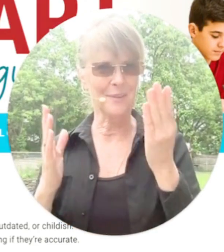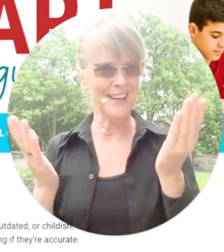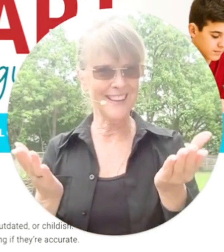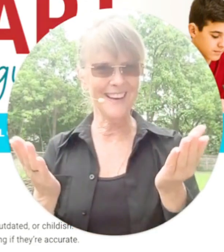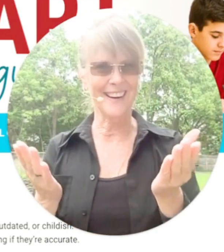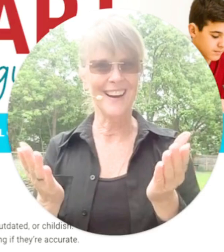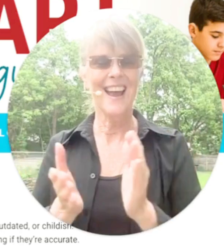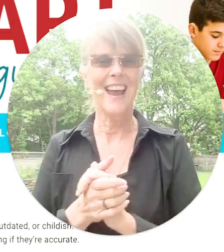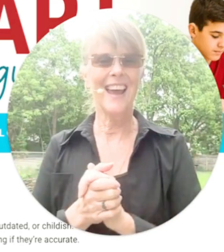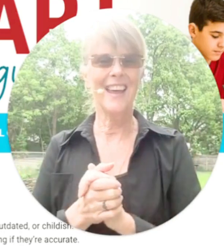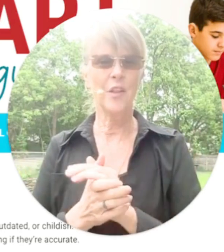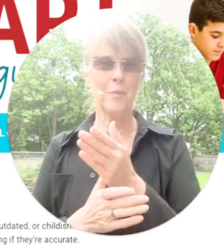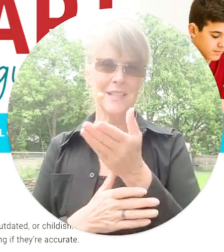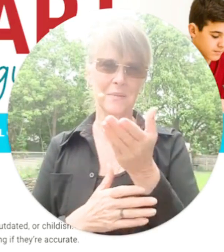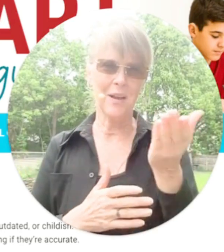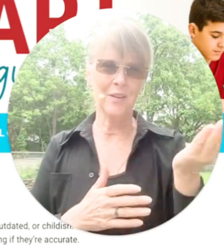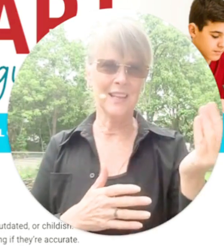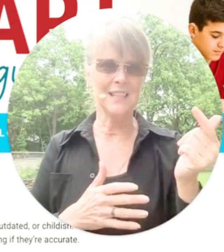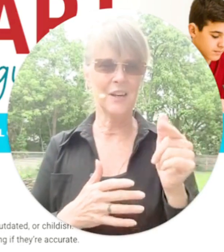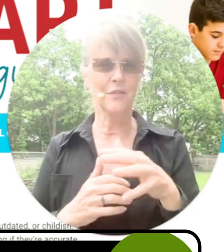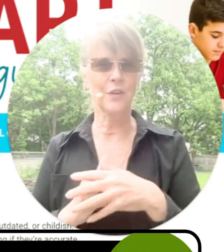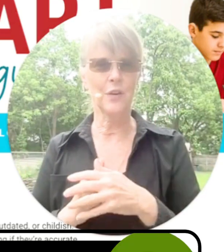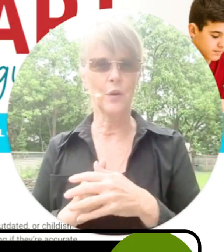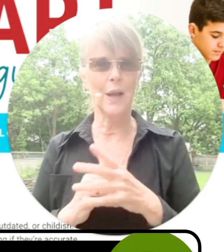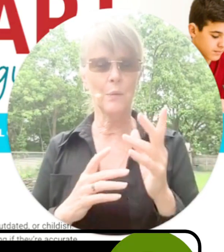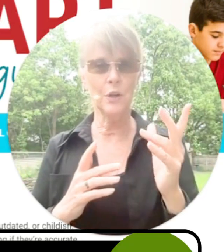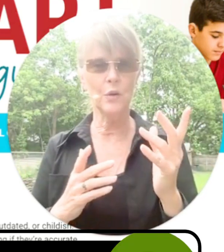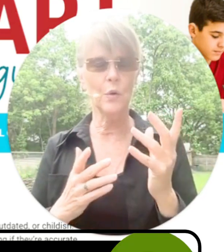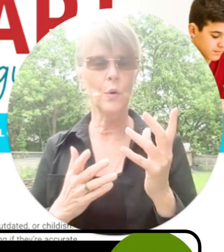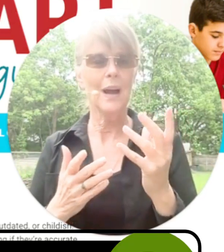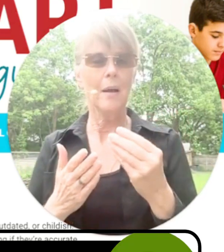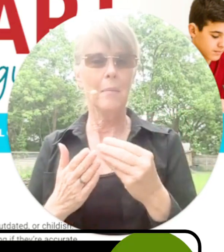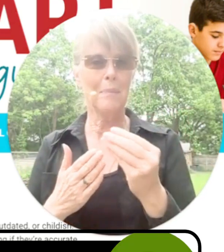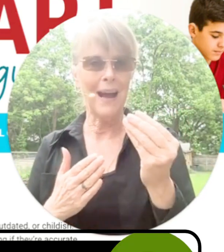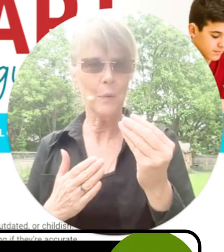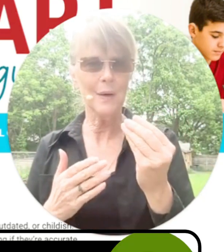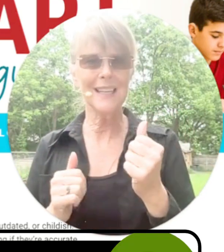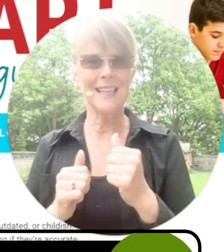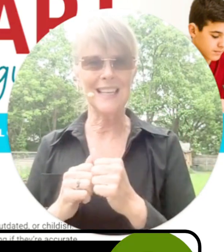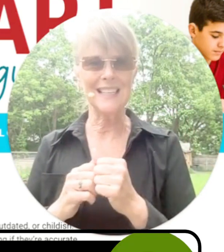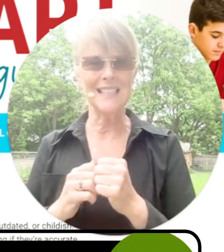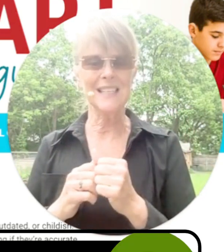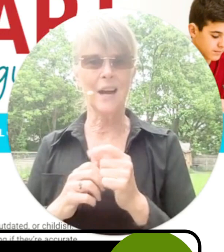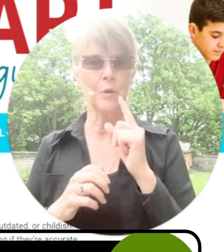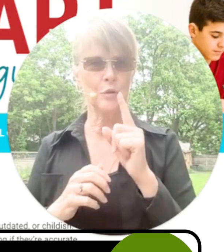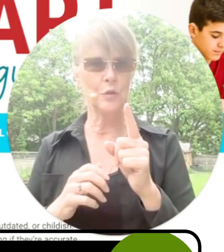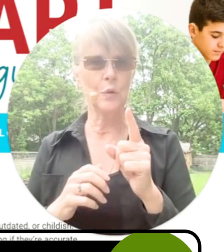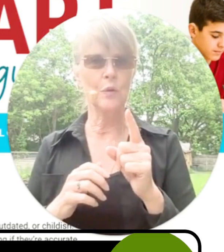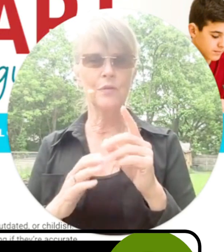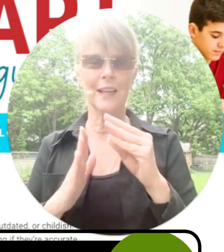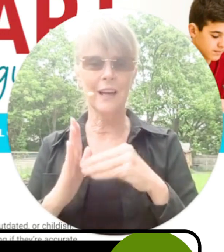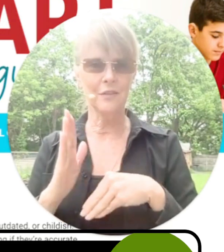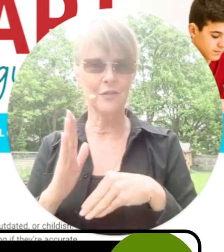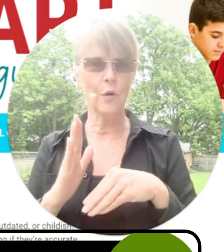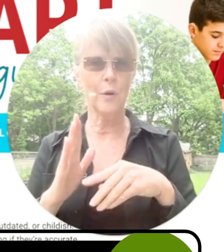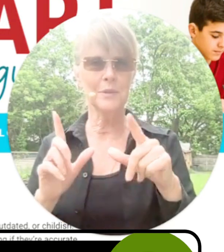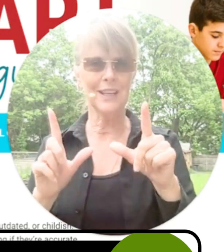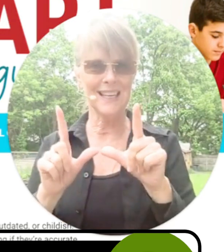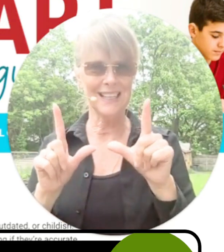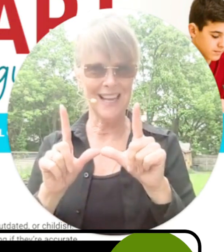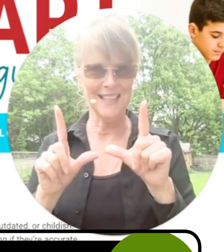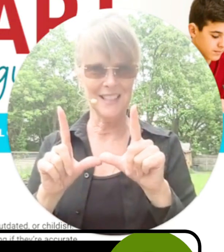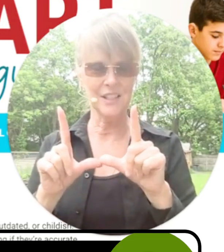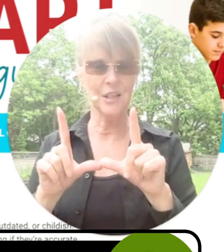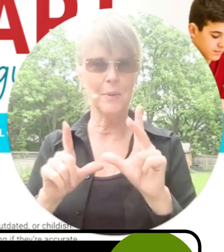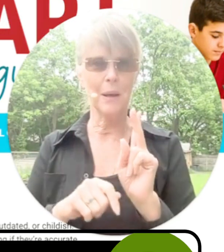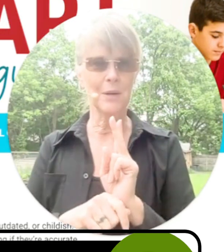aslclipart.com, right there. And there'll be some other things here for you. And when you buy one of these, you do fill out a form to get